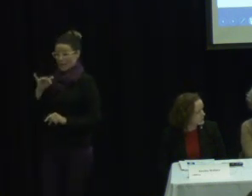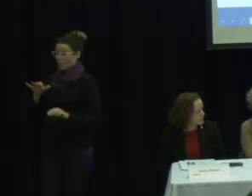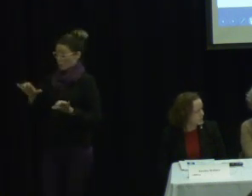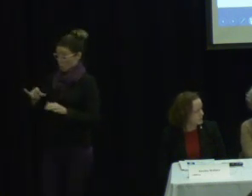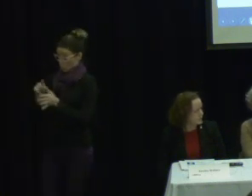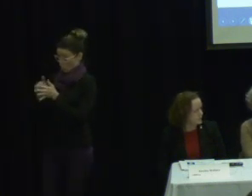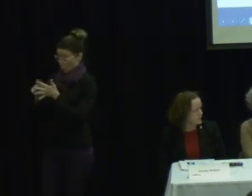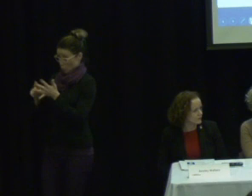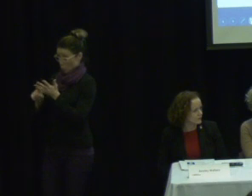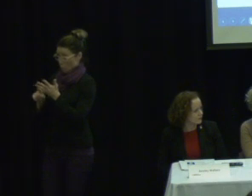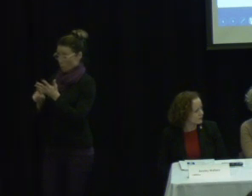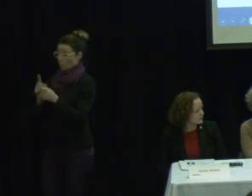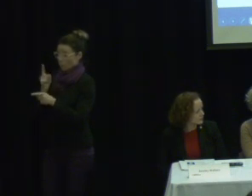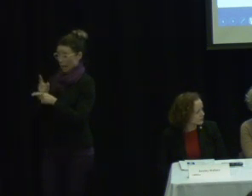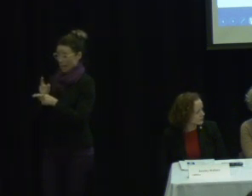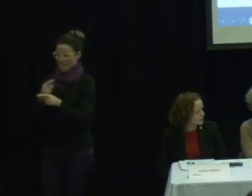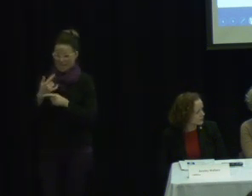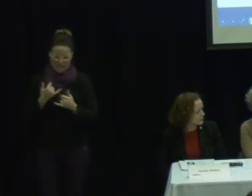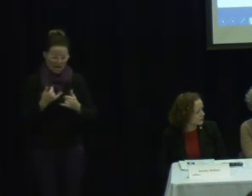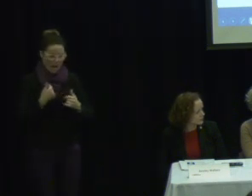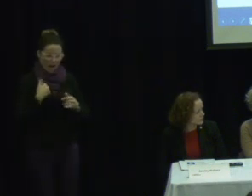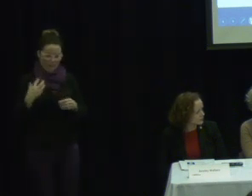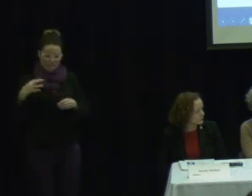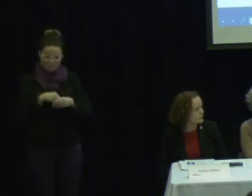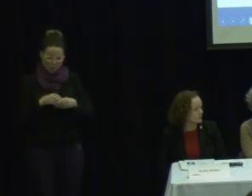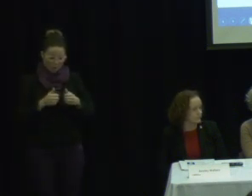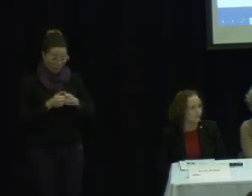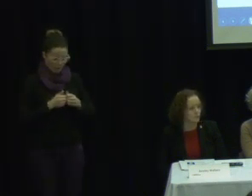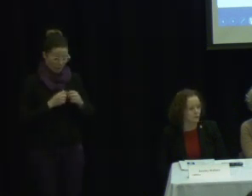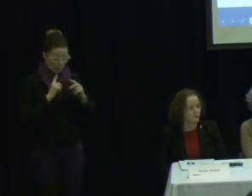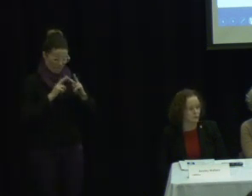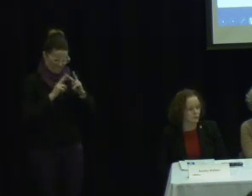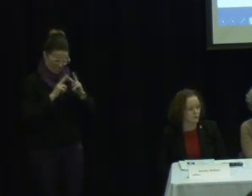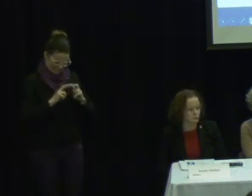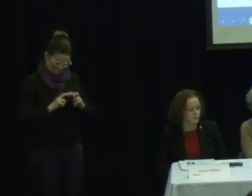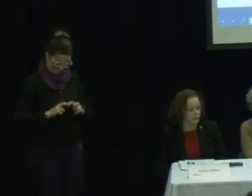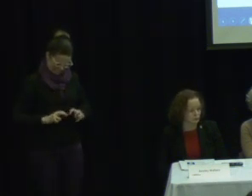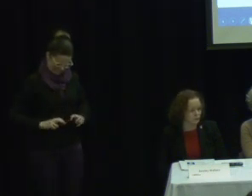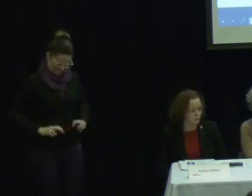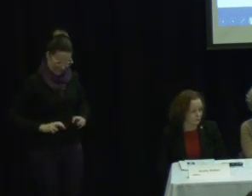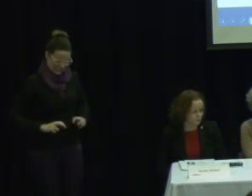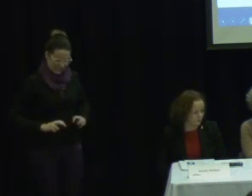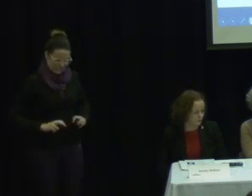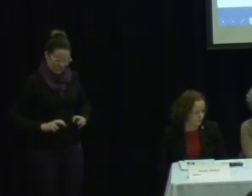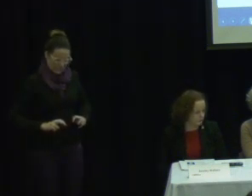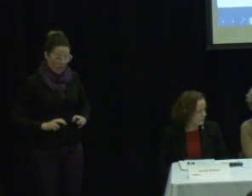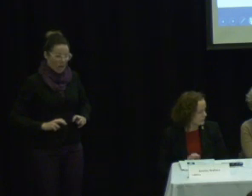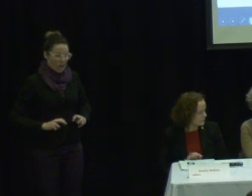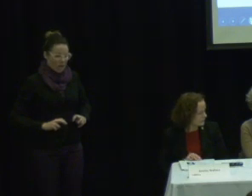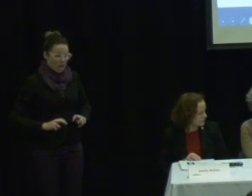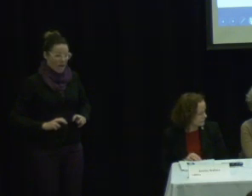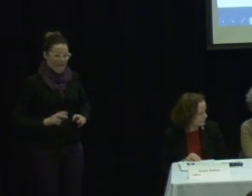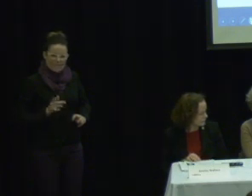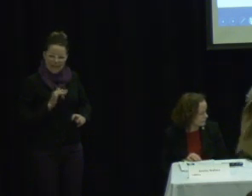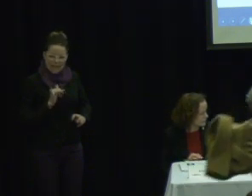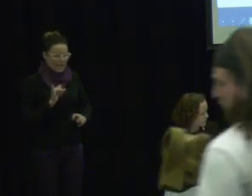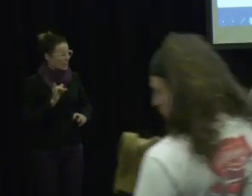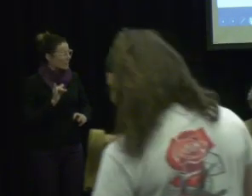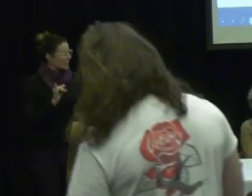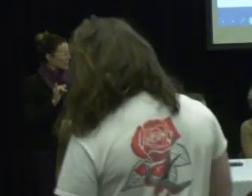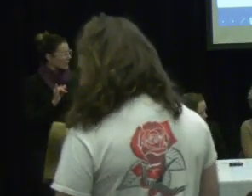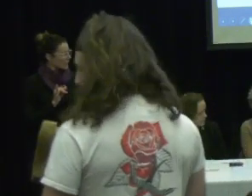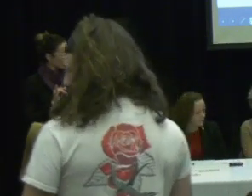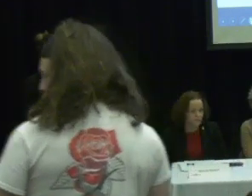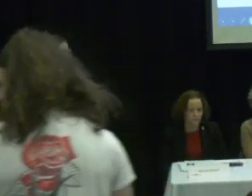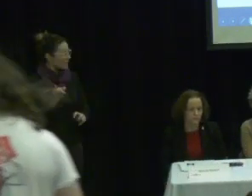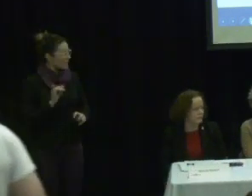description and stripping out the barriers, saying, no, I'm sorry, no offense